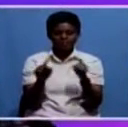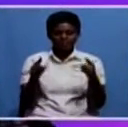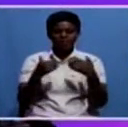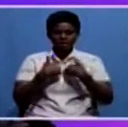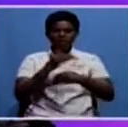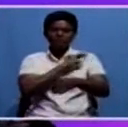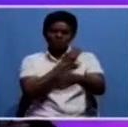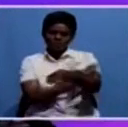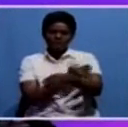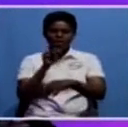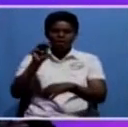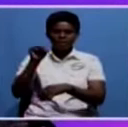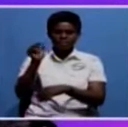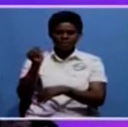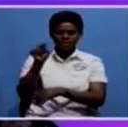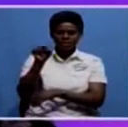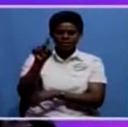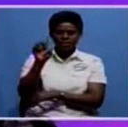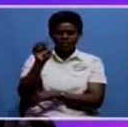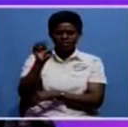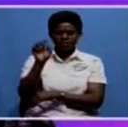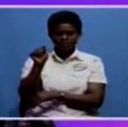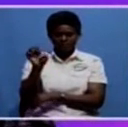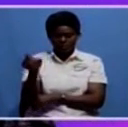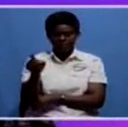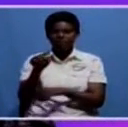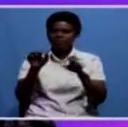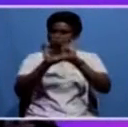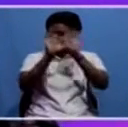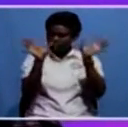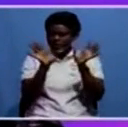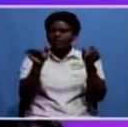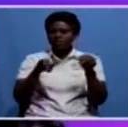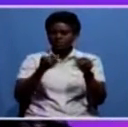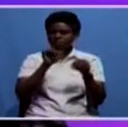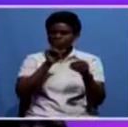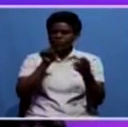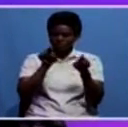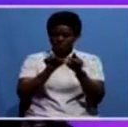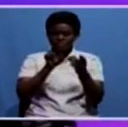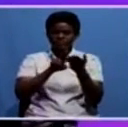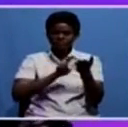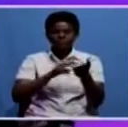to do that, and it is very clear. And in their preparing their report, it's also clear in the